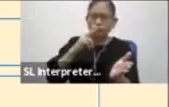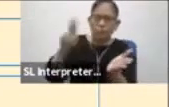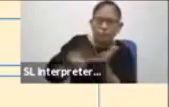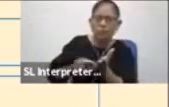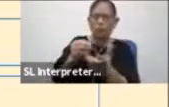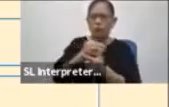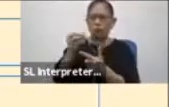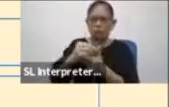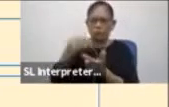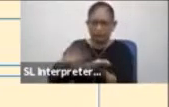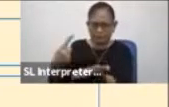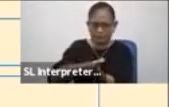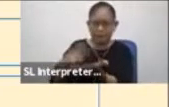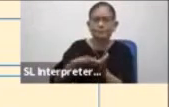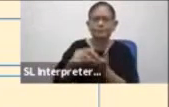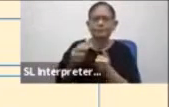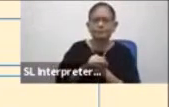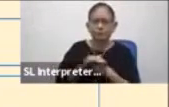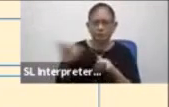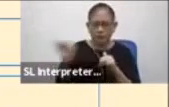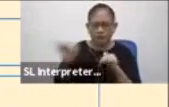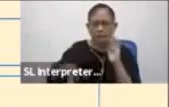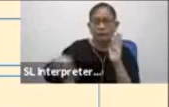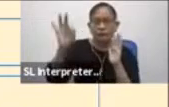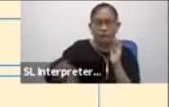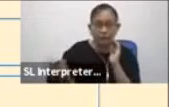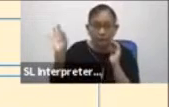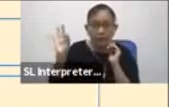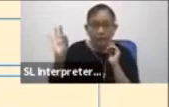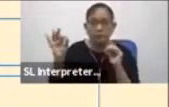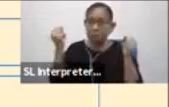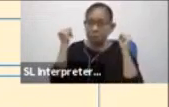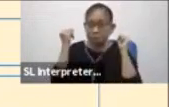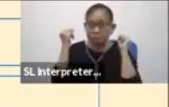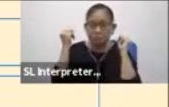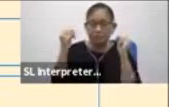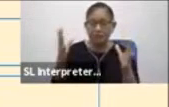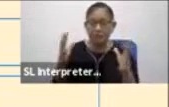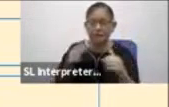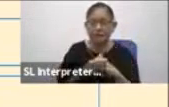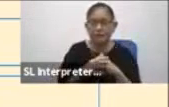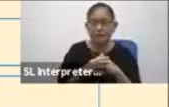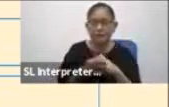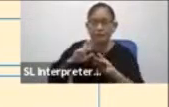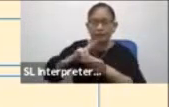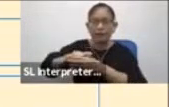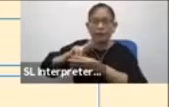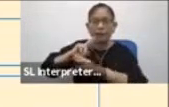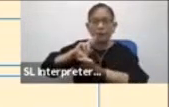also, we also found that many of the respondents